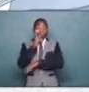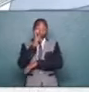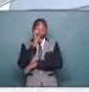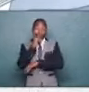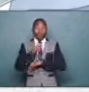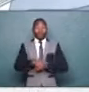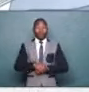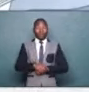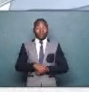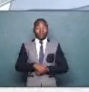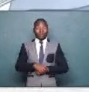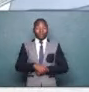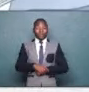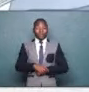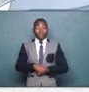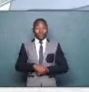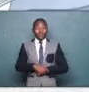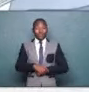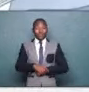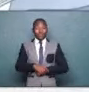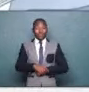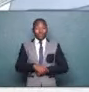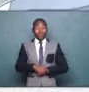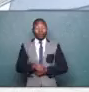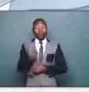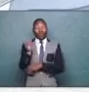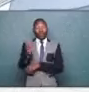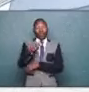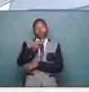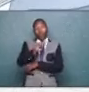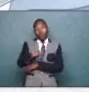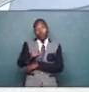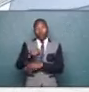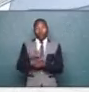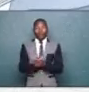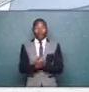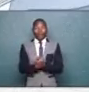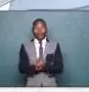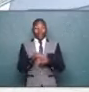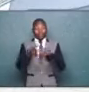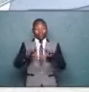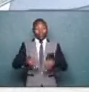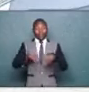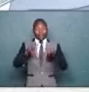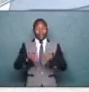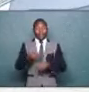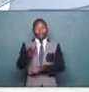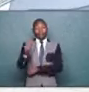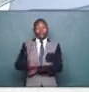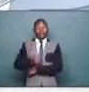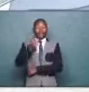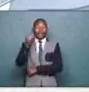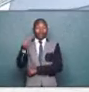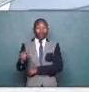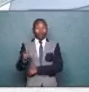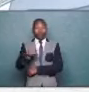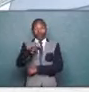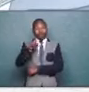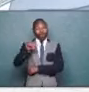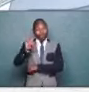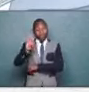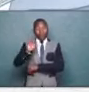Kasungu, Kasungu Municipality, Doa, Mchinji, Ncheu,